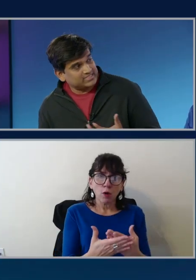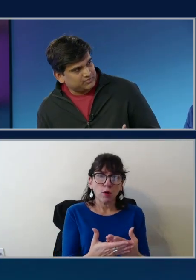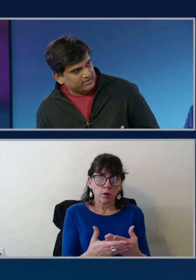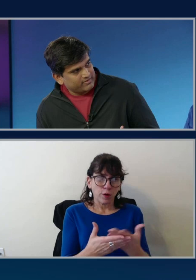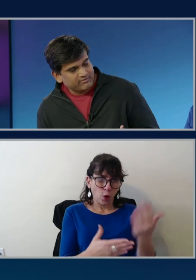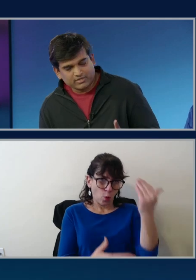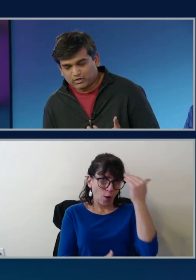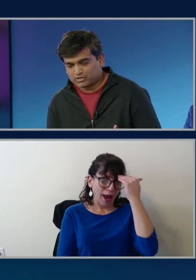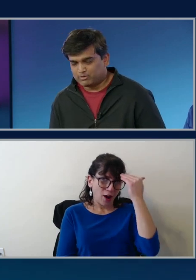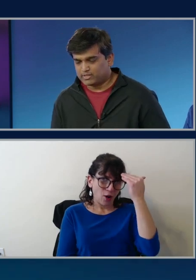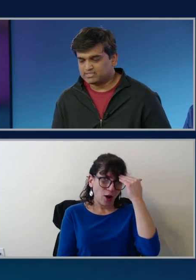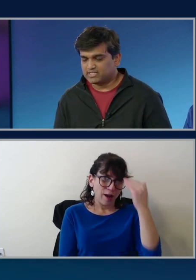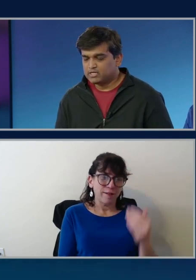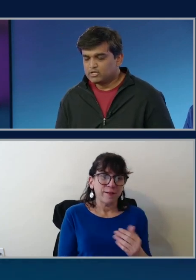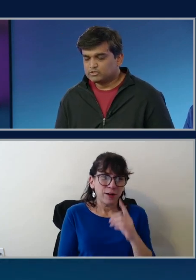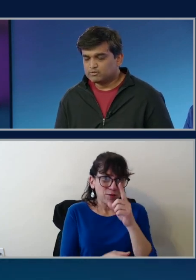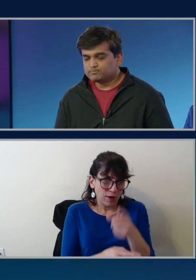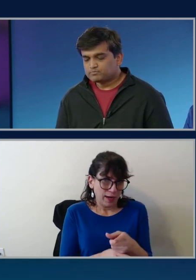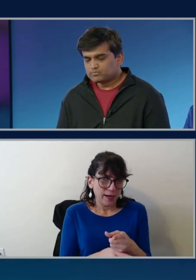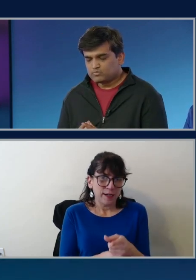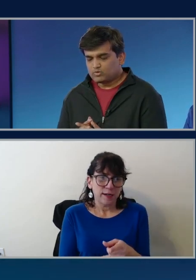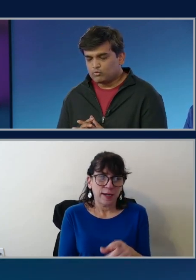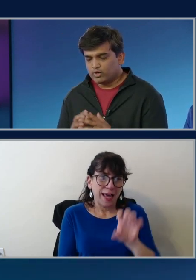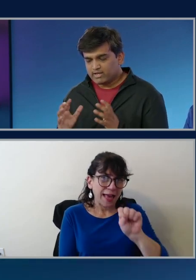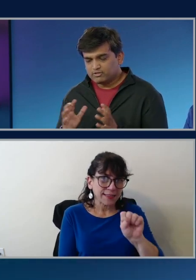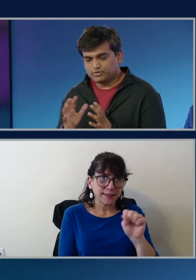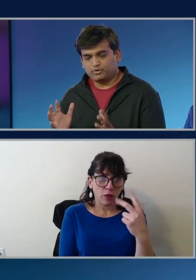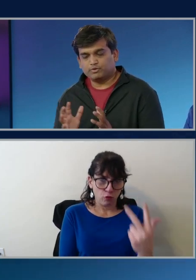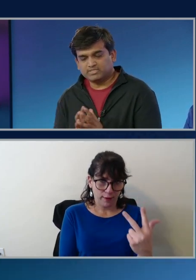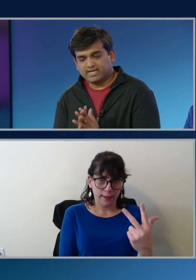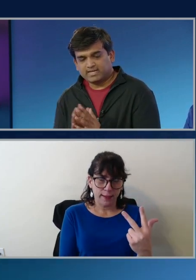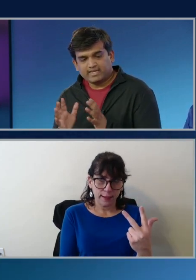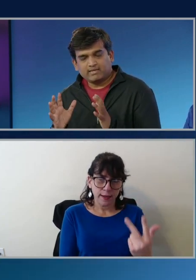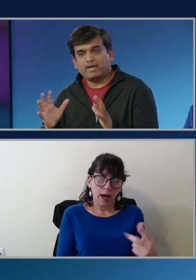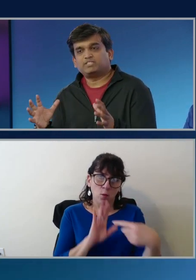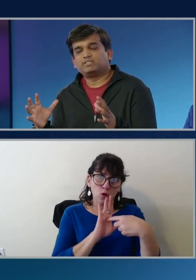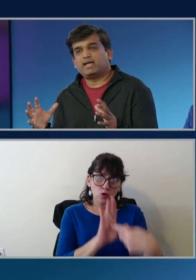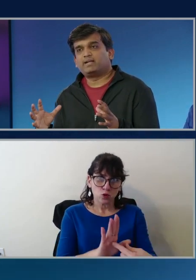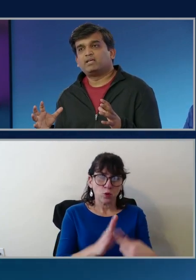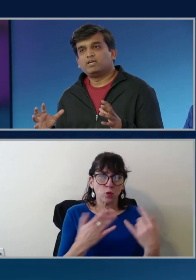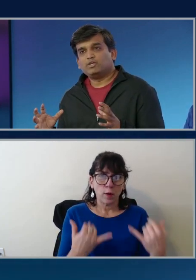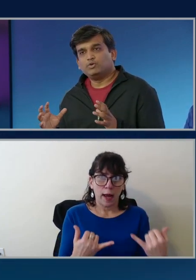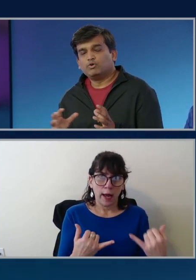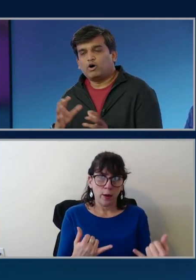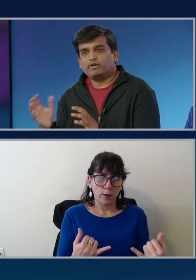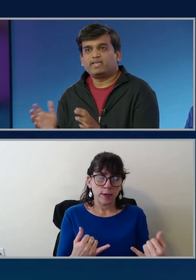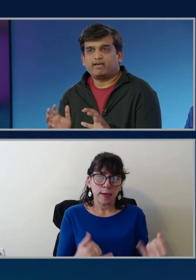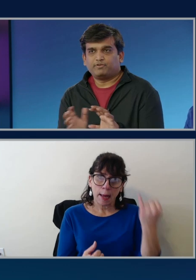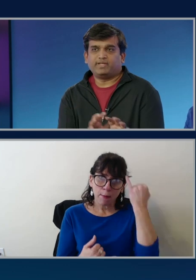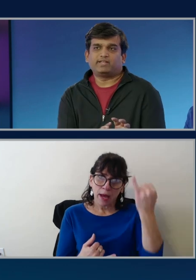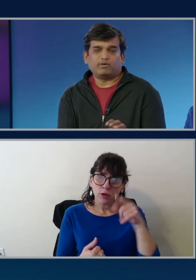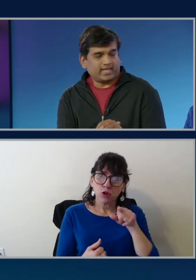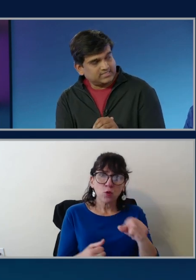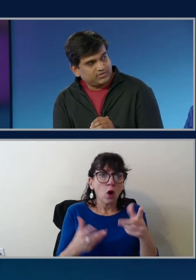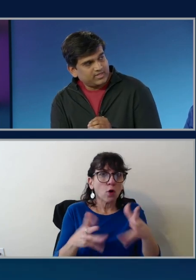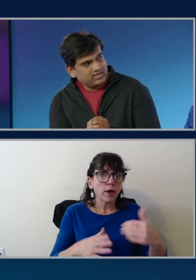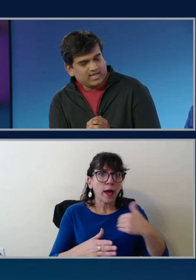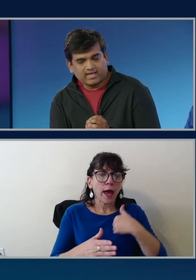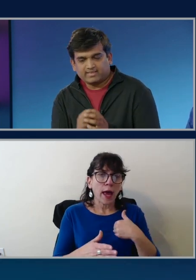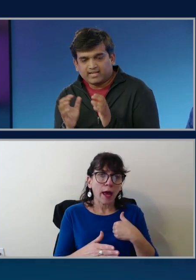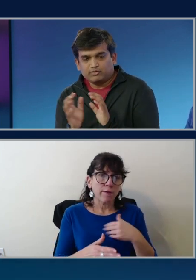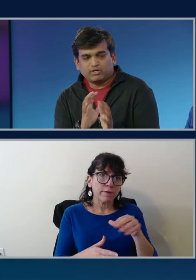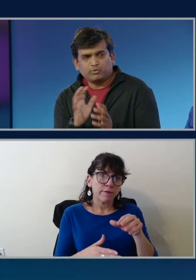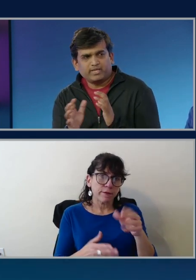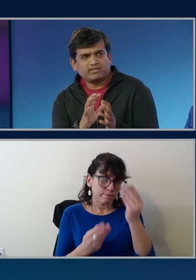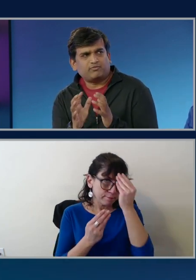like S3, right? We talked about S3. So what I will show you is that imagine that you already have your data on S3